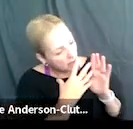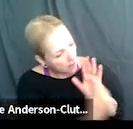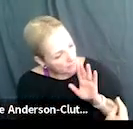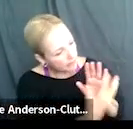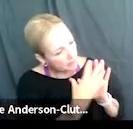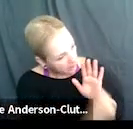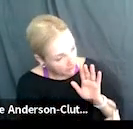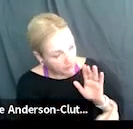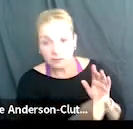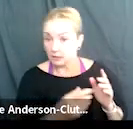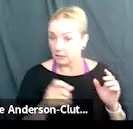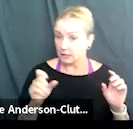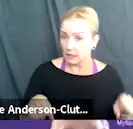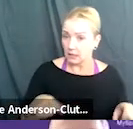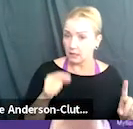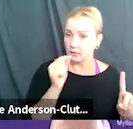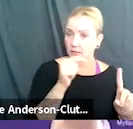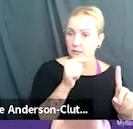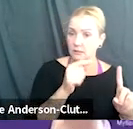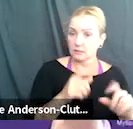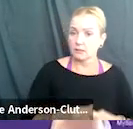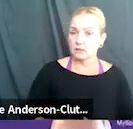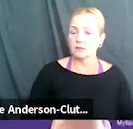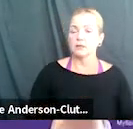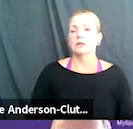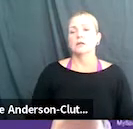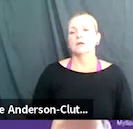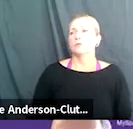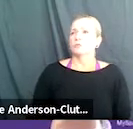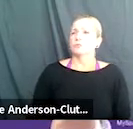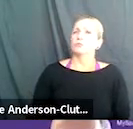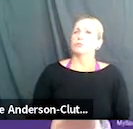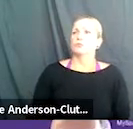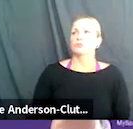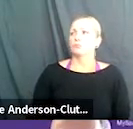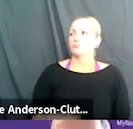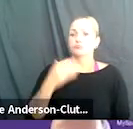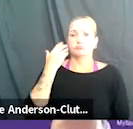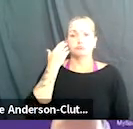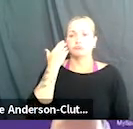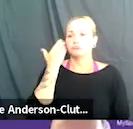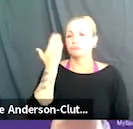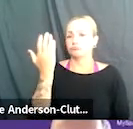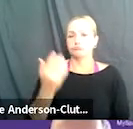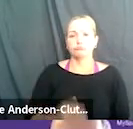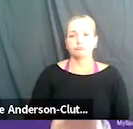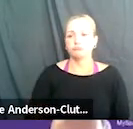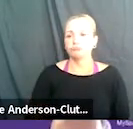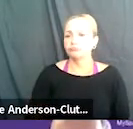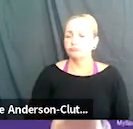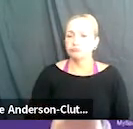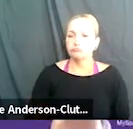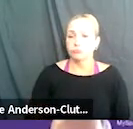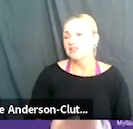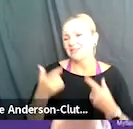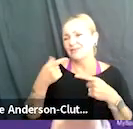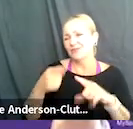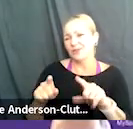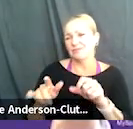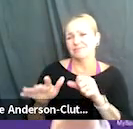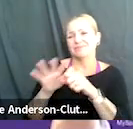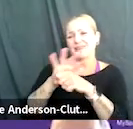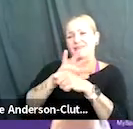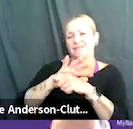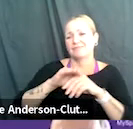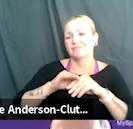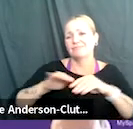that? I don't know that his parents did any of that, to be honest, Mary Jane. I think that, first of all, in the middle of the pandemic, I think there was a lot of things